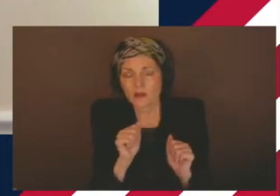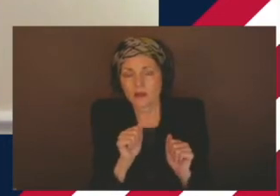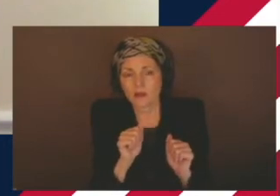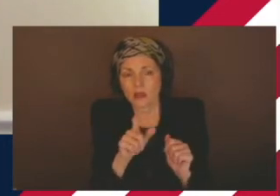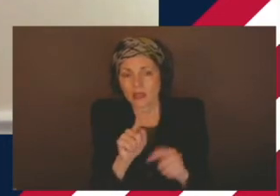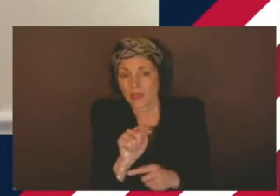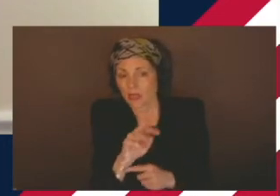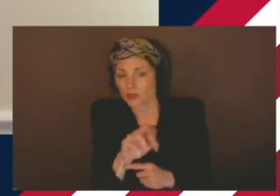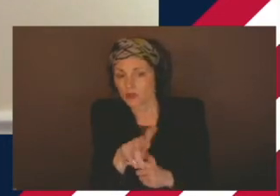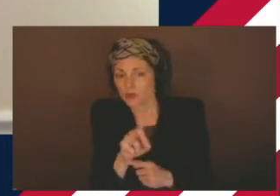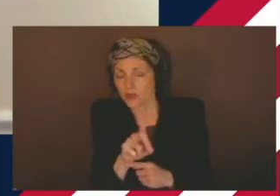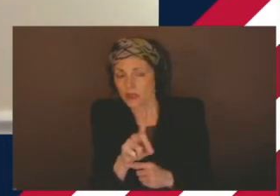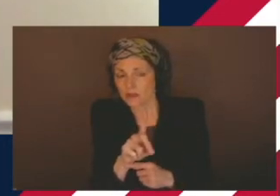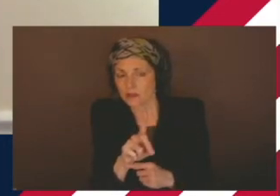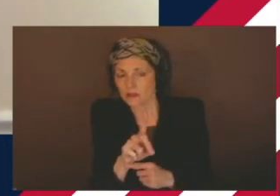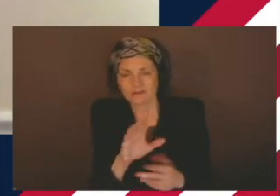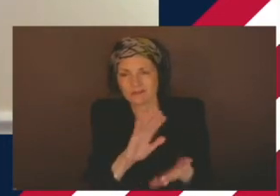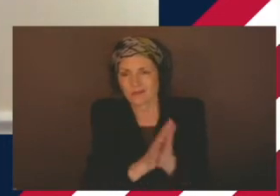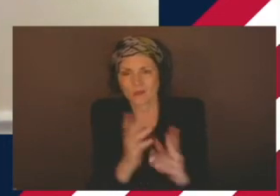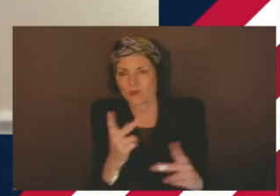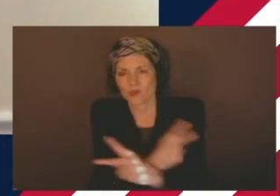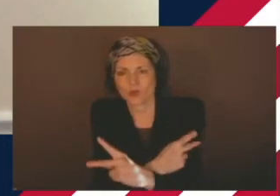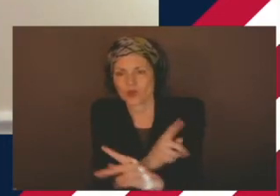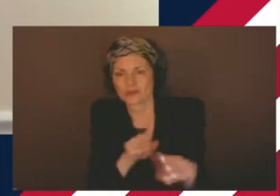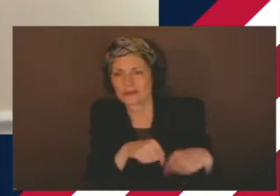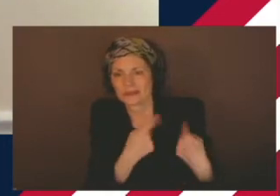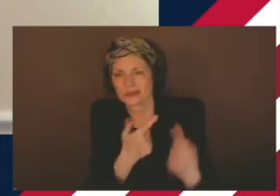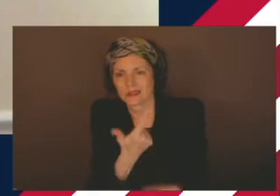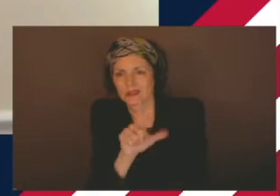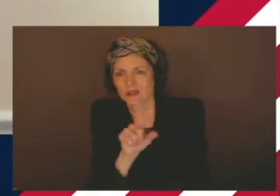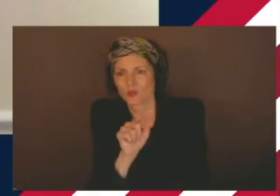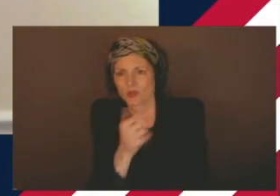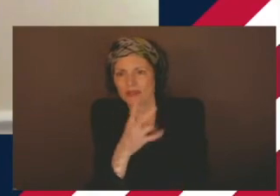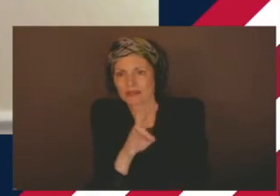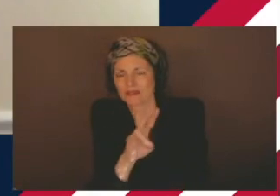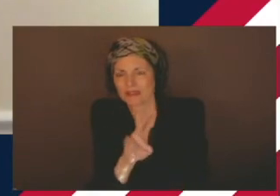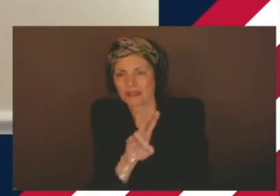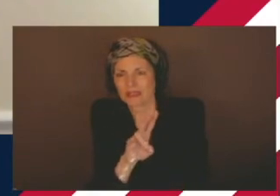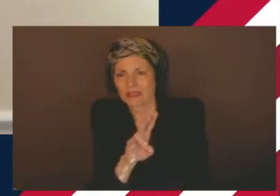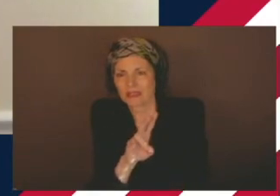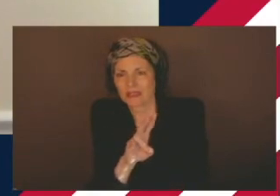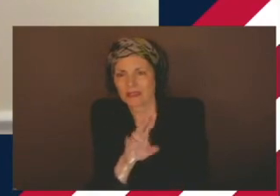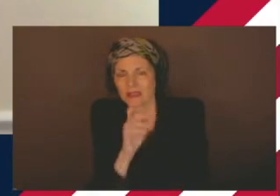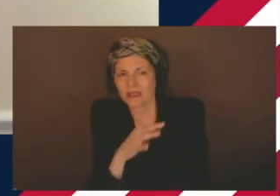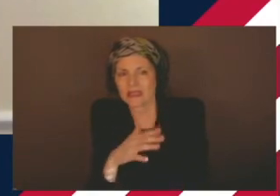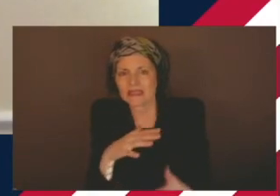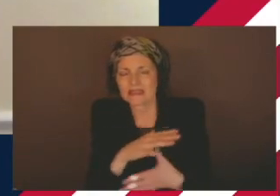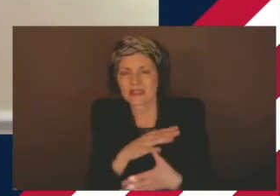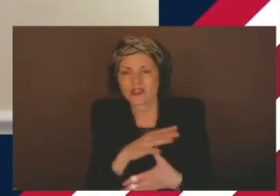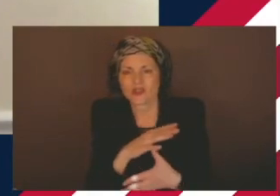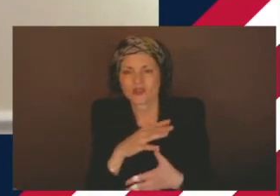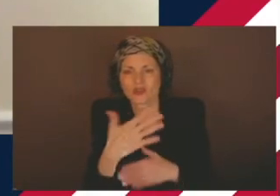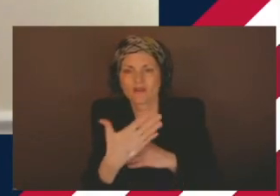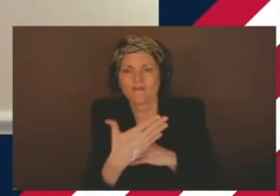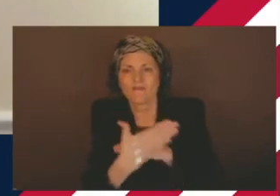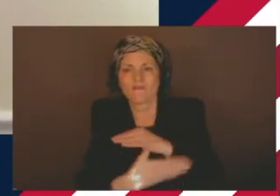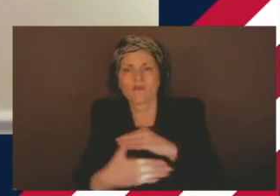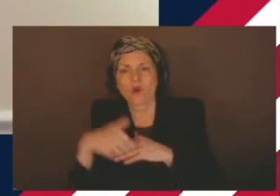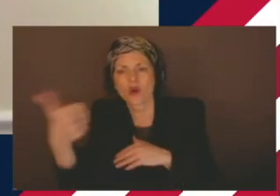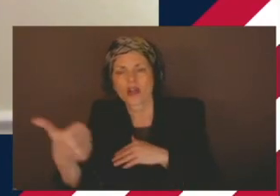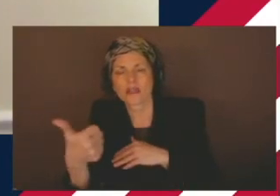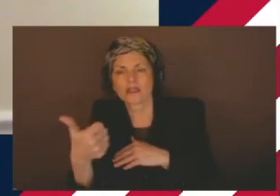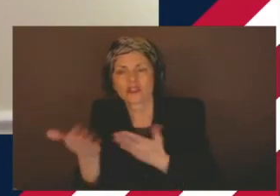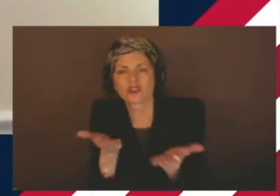2017, with representation of Black Americans in the senior foreign service dropping below 3% this year, compared